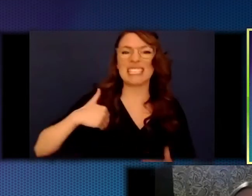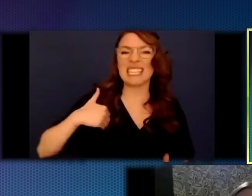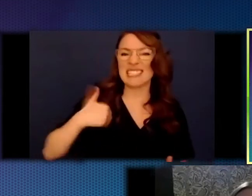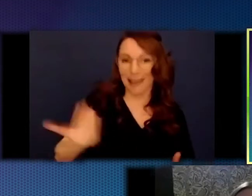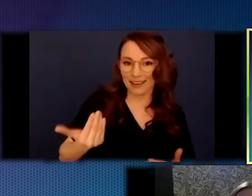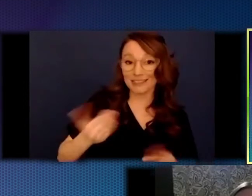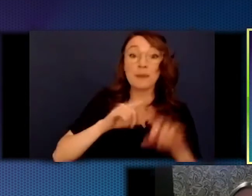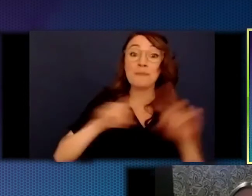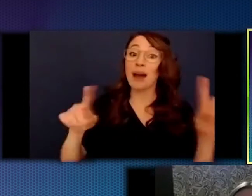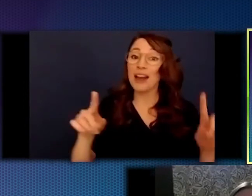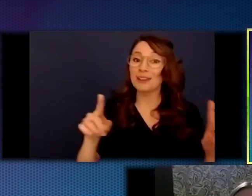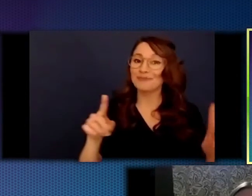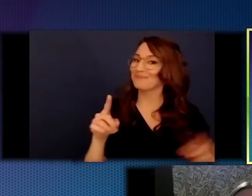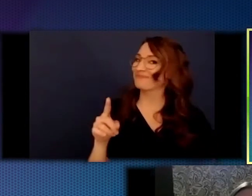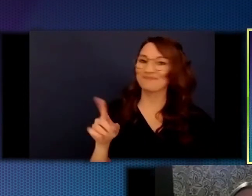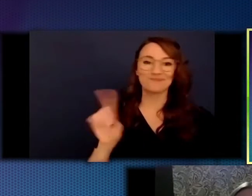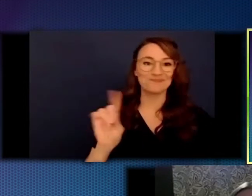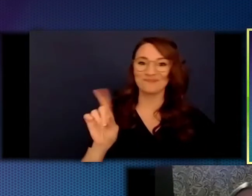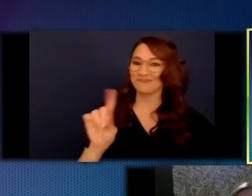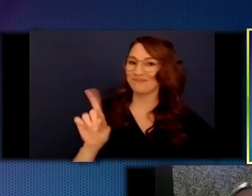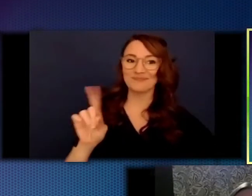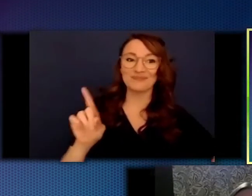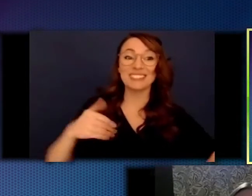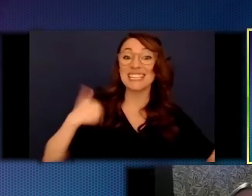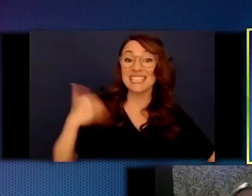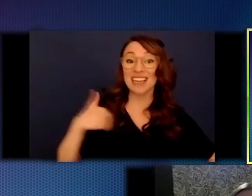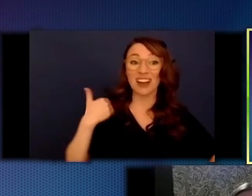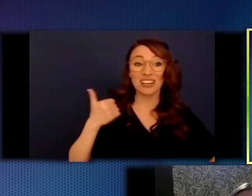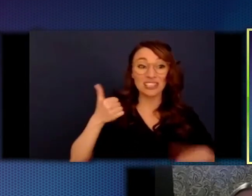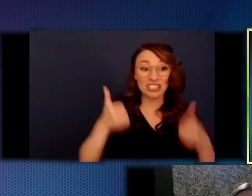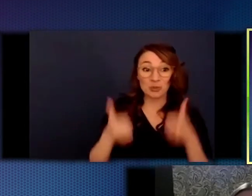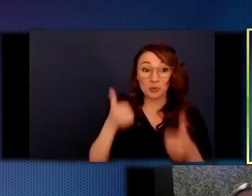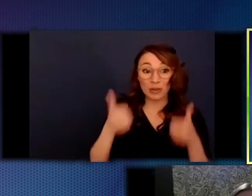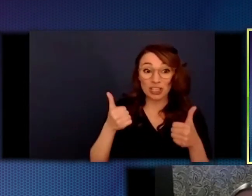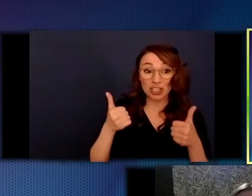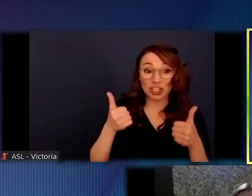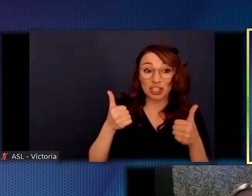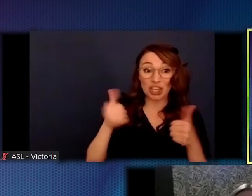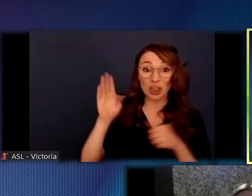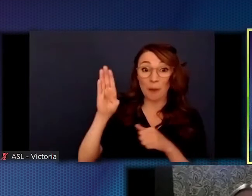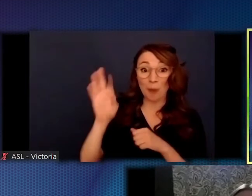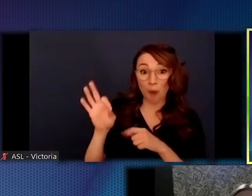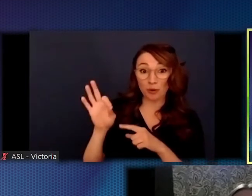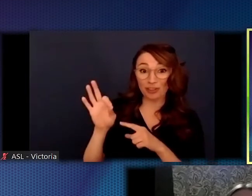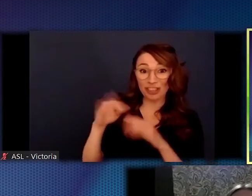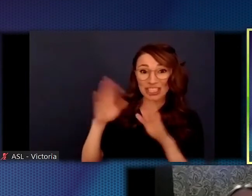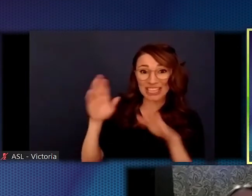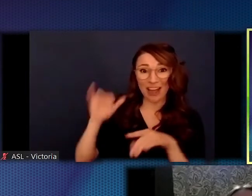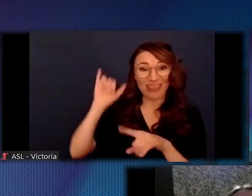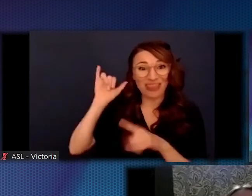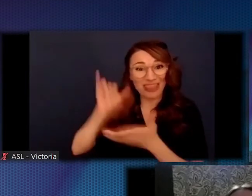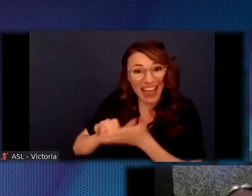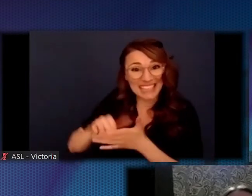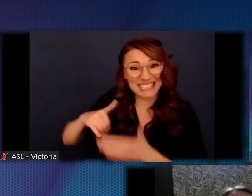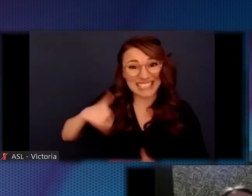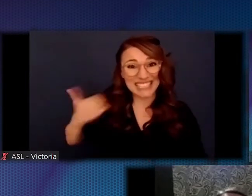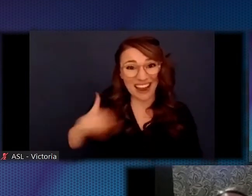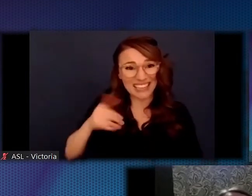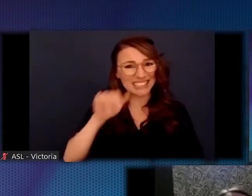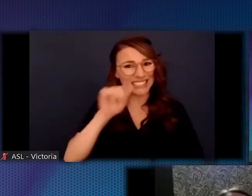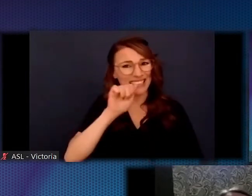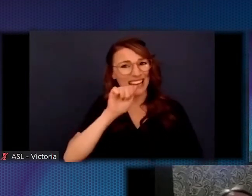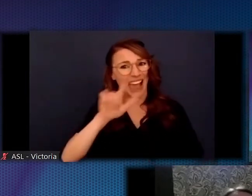is the Barbara Fritchie house. Allison, could you tell us more about that?